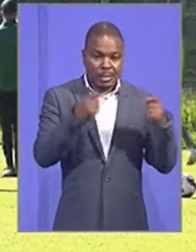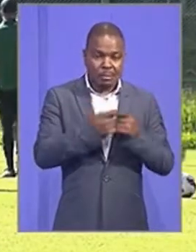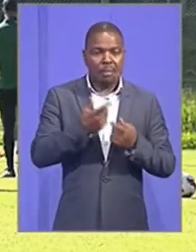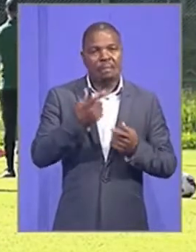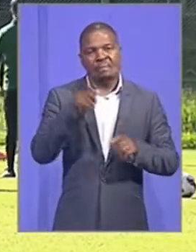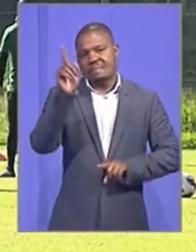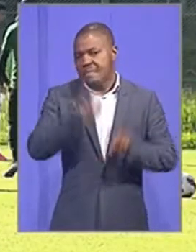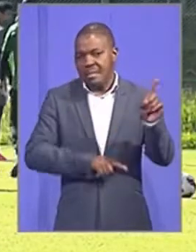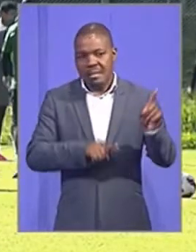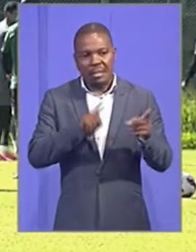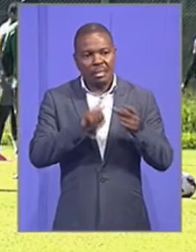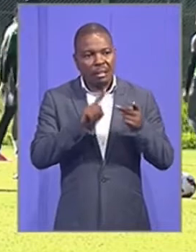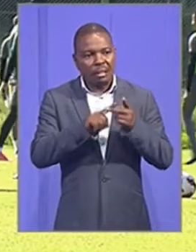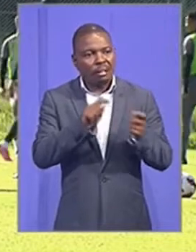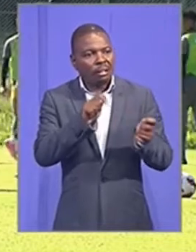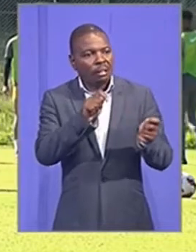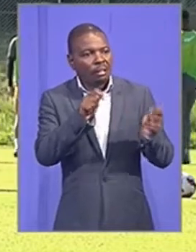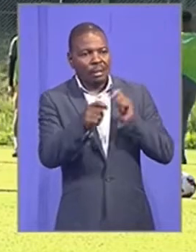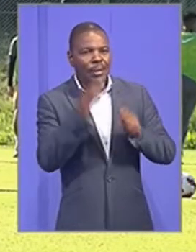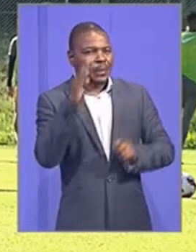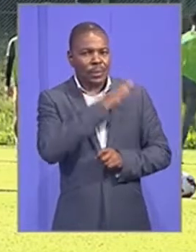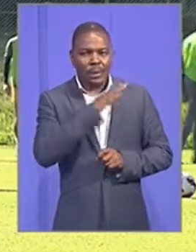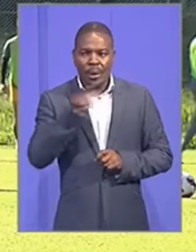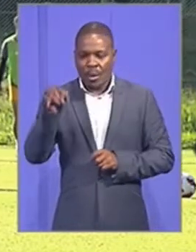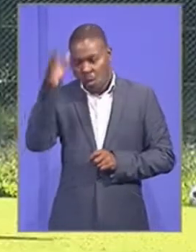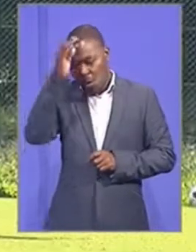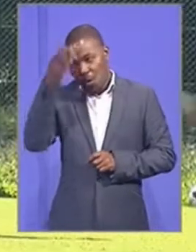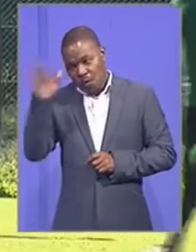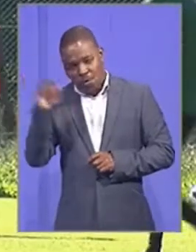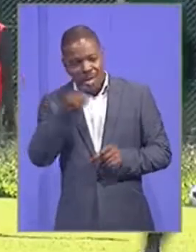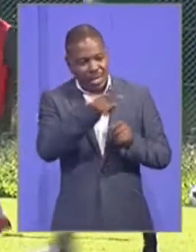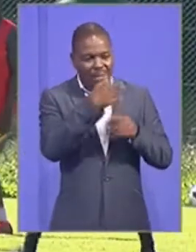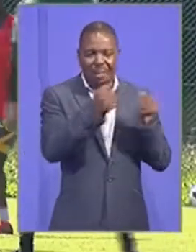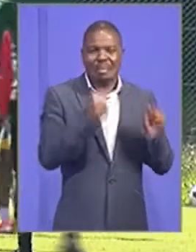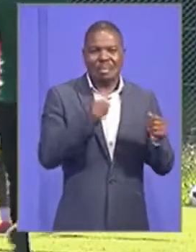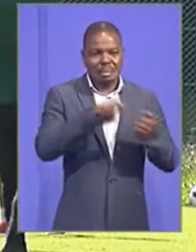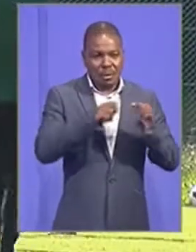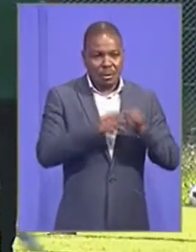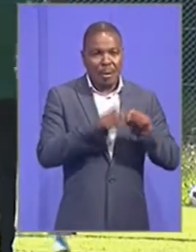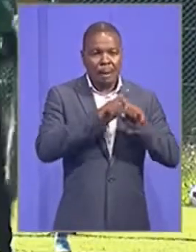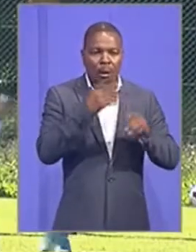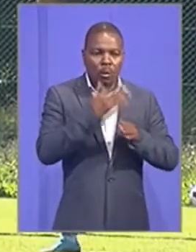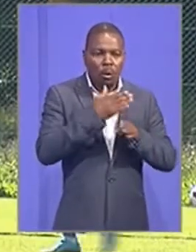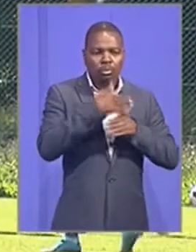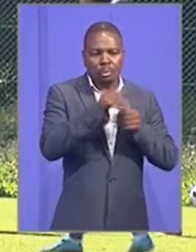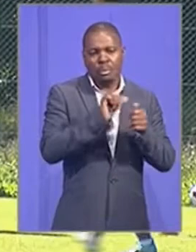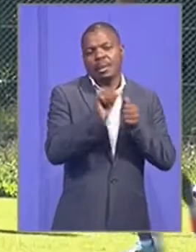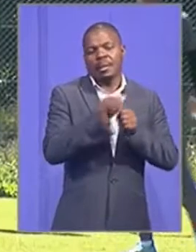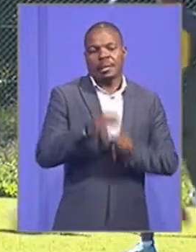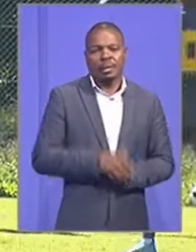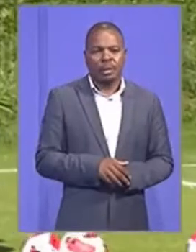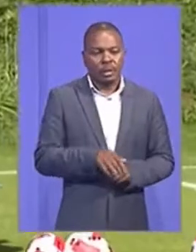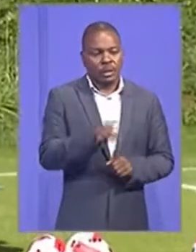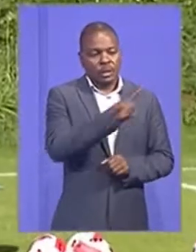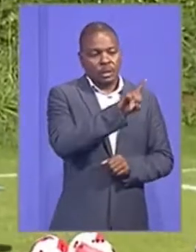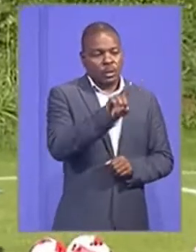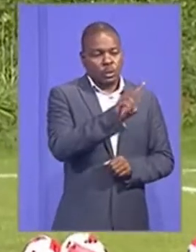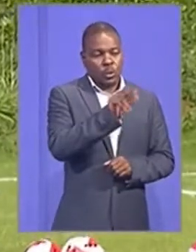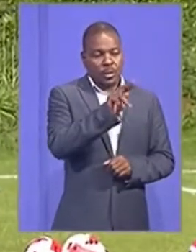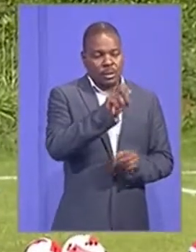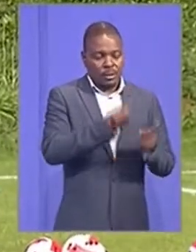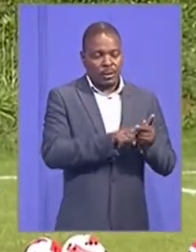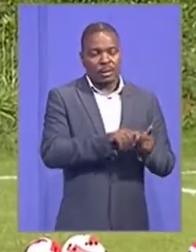ke ho fetola mahlonolo ha esale Baxter tsa mahlopheng tshebetso ya sehlopha ka kakaretso e ntlafetse. Ha se tsela eo Zwane le Sheppard ba